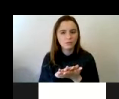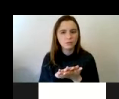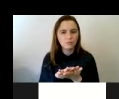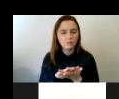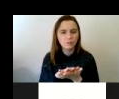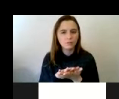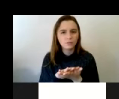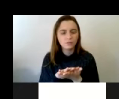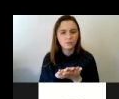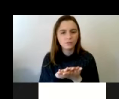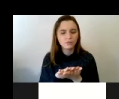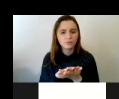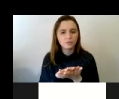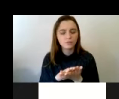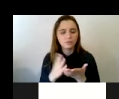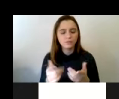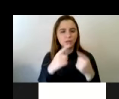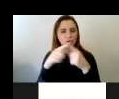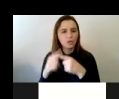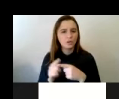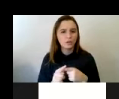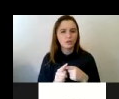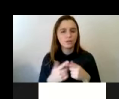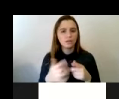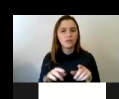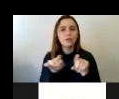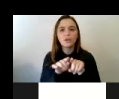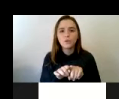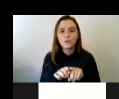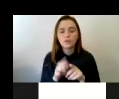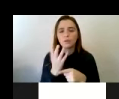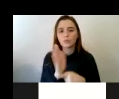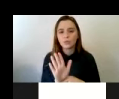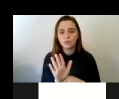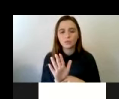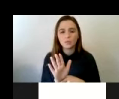to diversity and equality issues. For example,